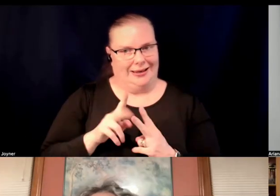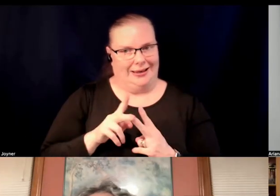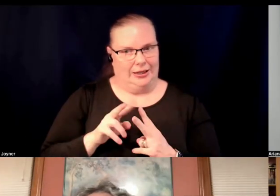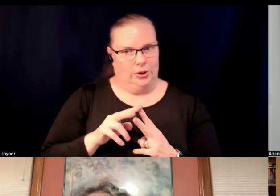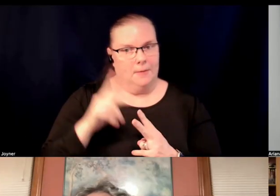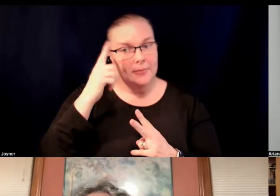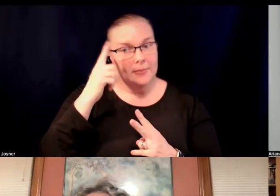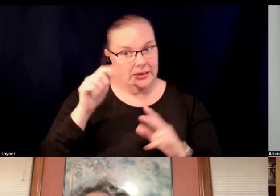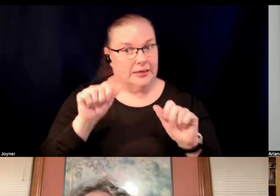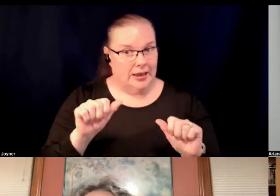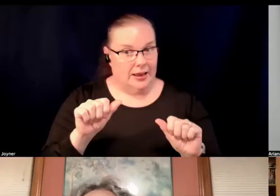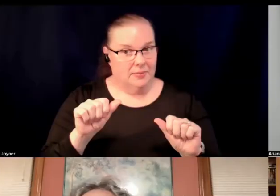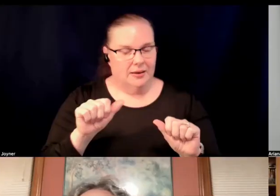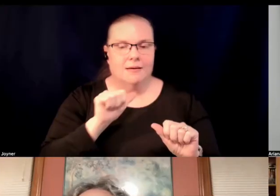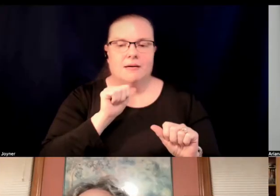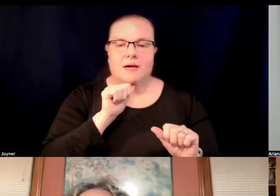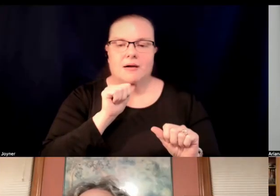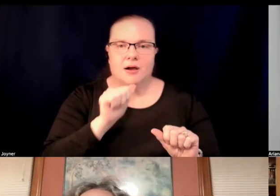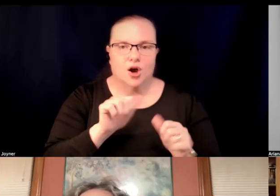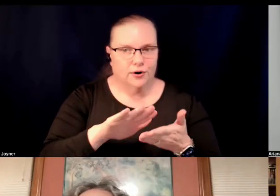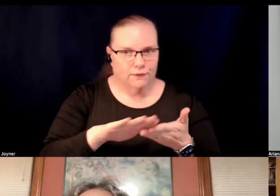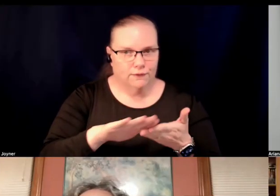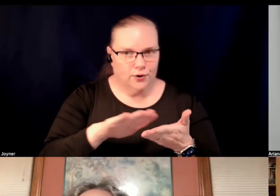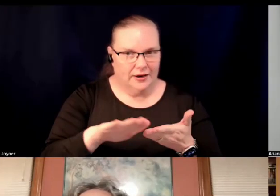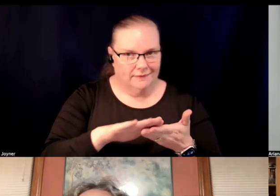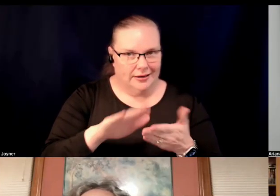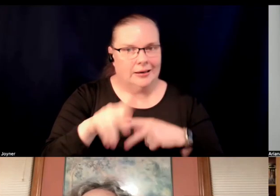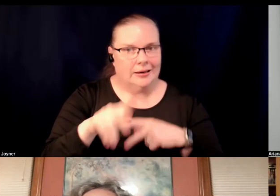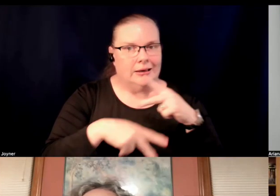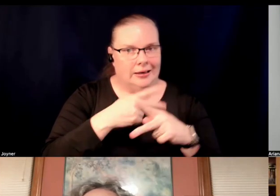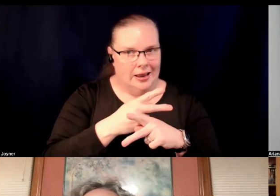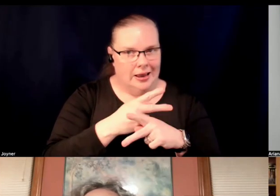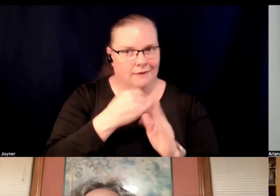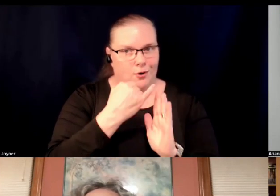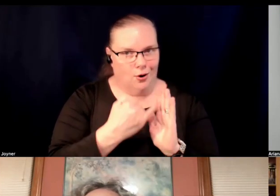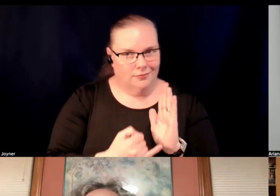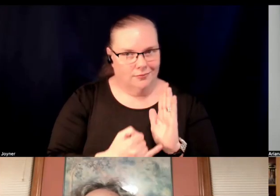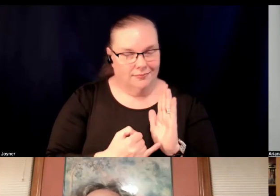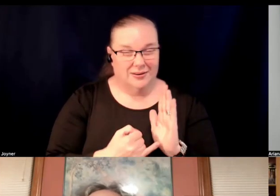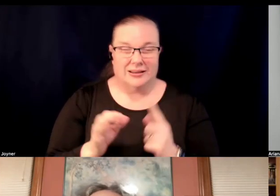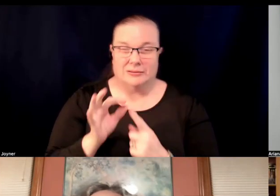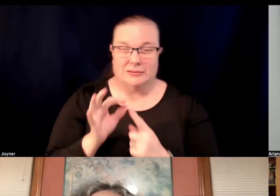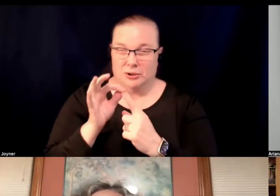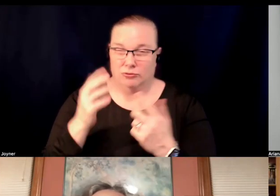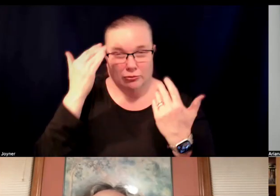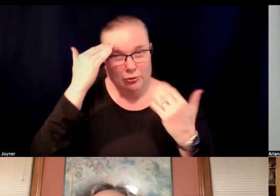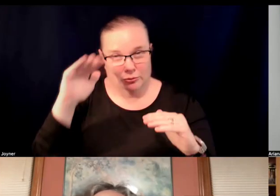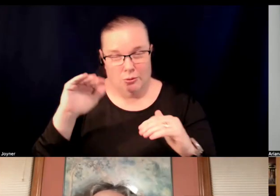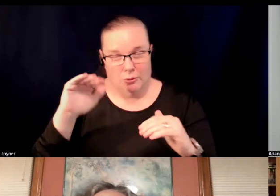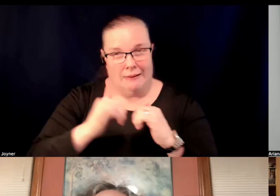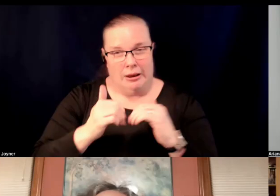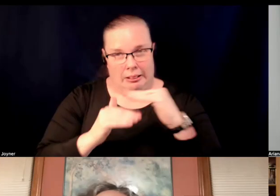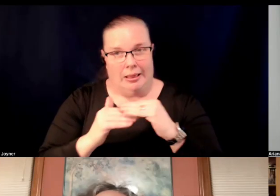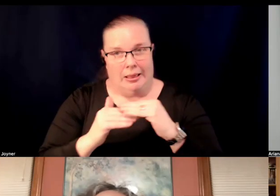can be a very unforgiving kind of medium, um, especially if you don't know how to layer colors.